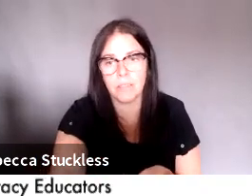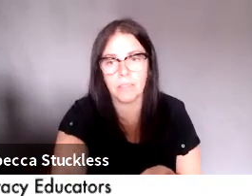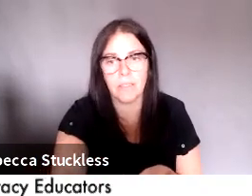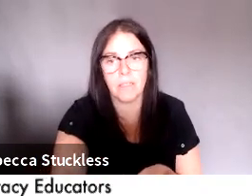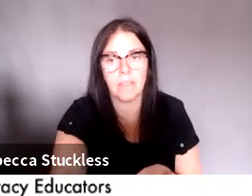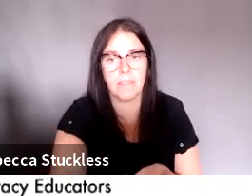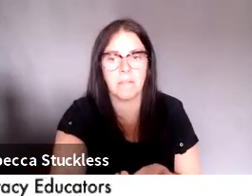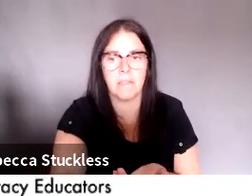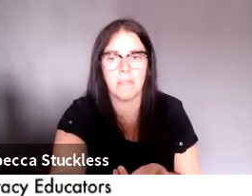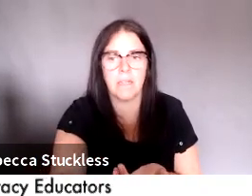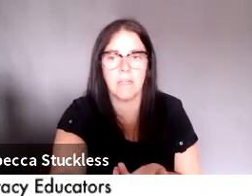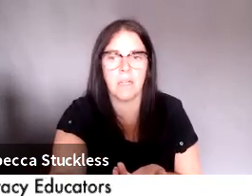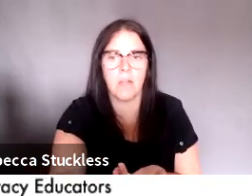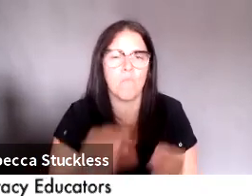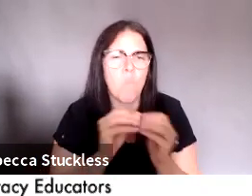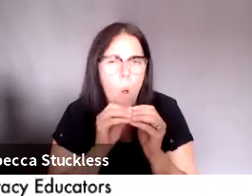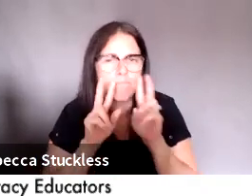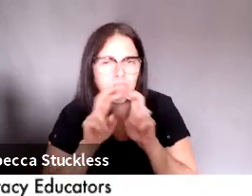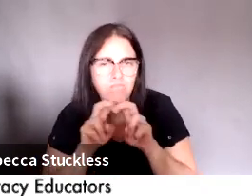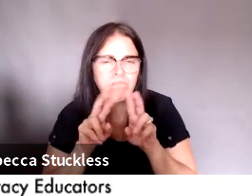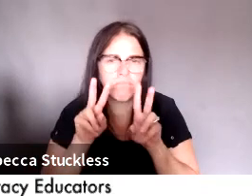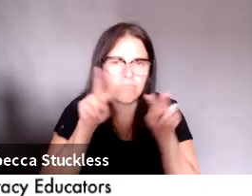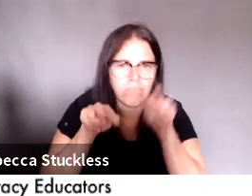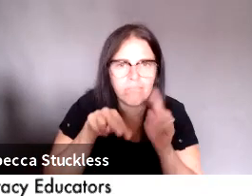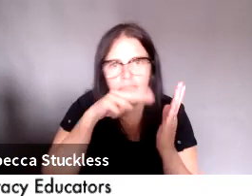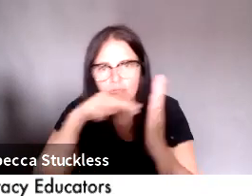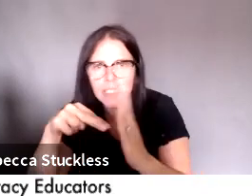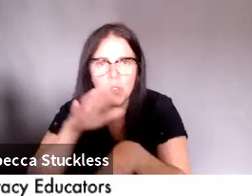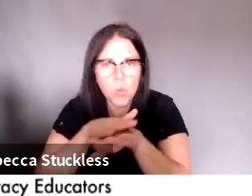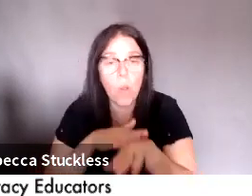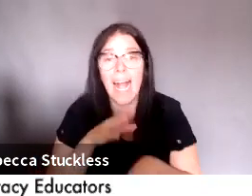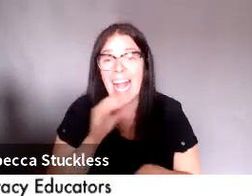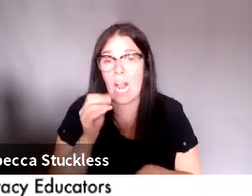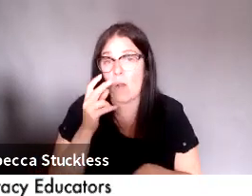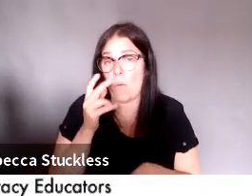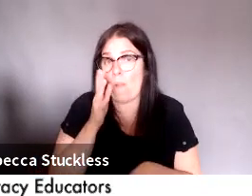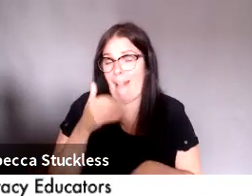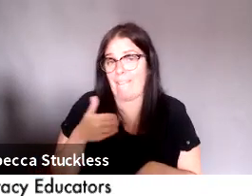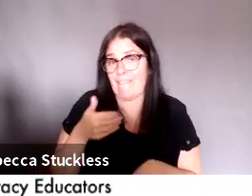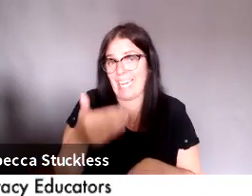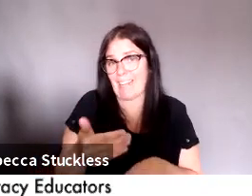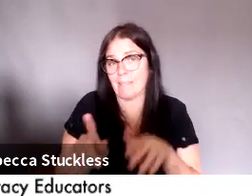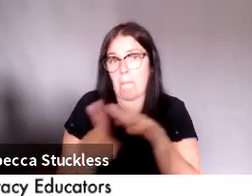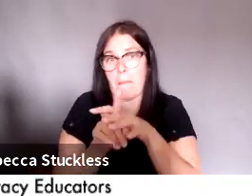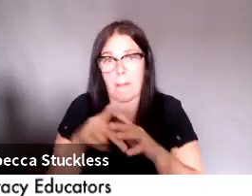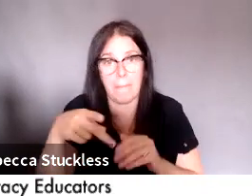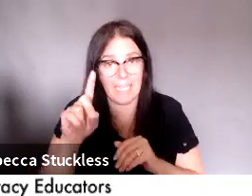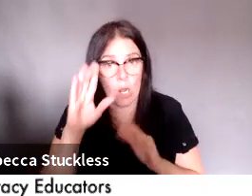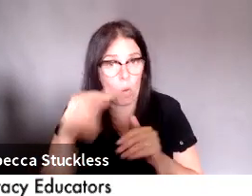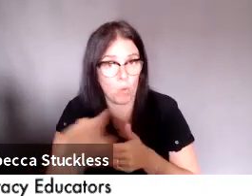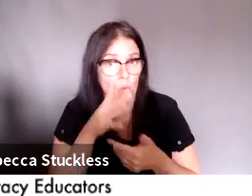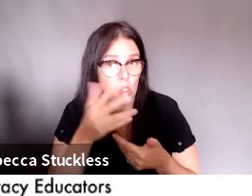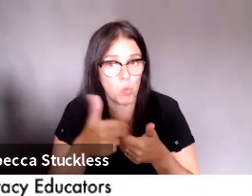more thought later, and watch for our next pop-up PD. And we hope you'll join us